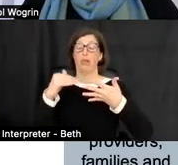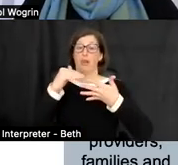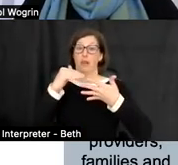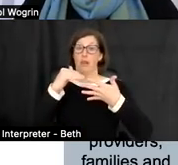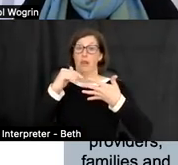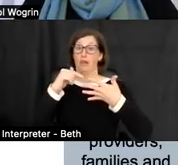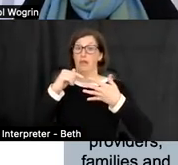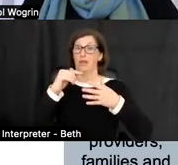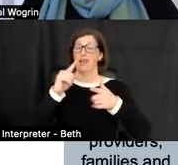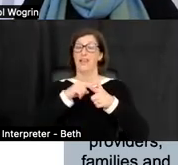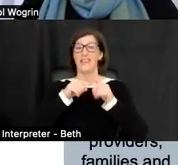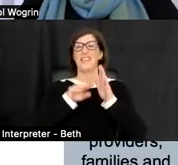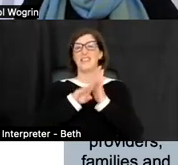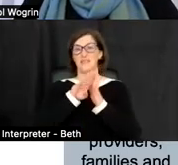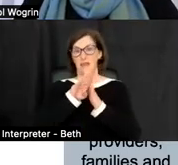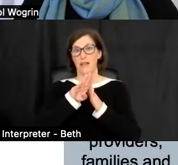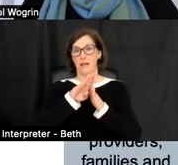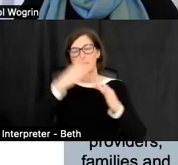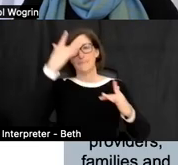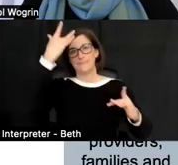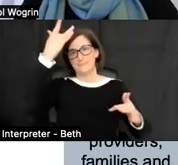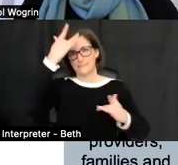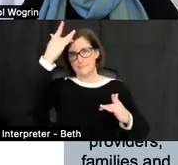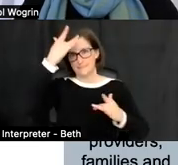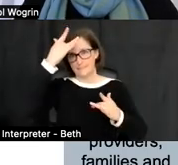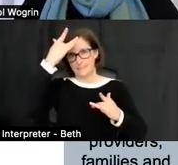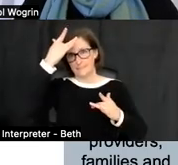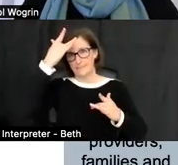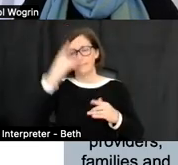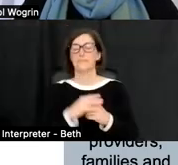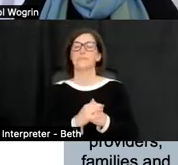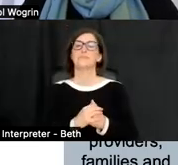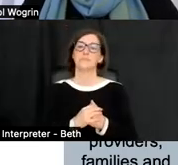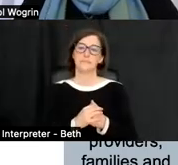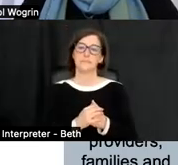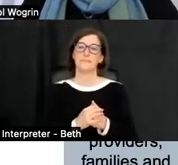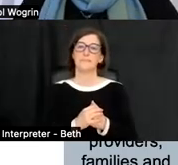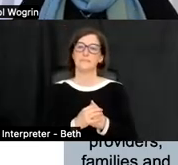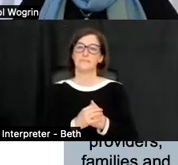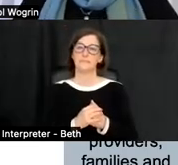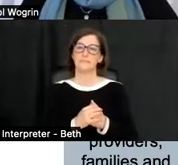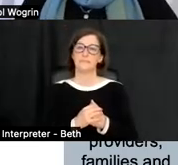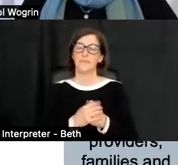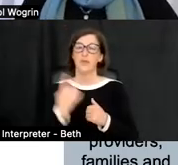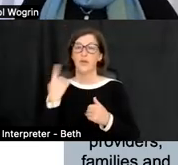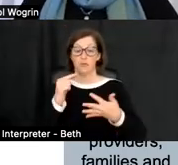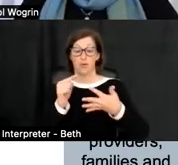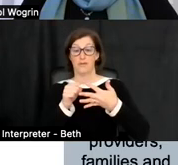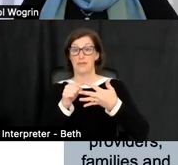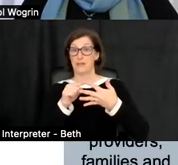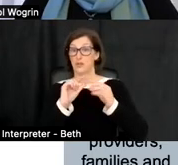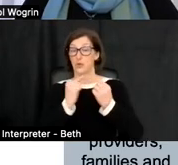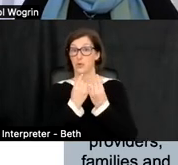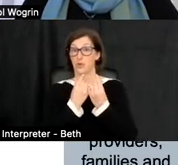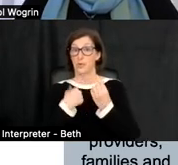point of developing common mental disorders or mental illnesses. And for these, again, we